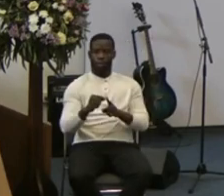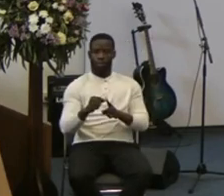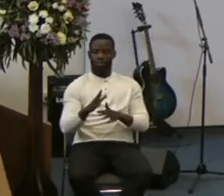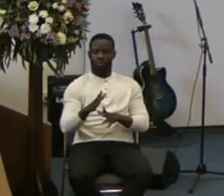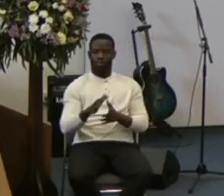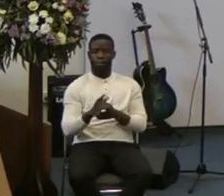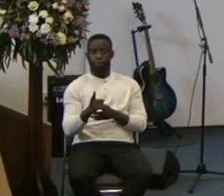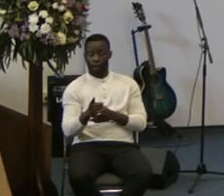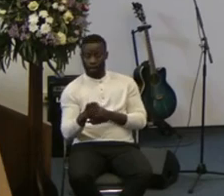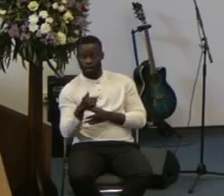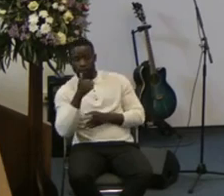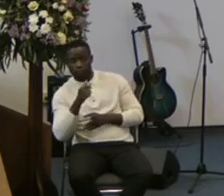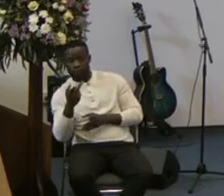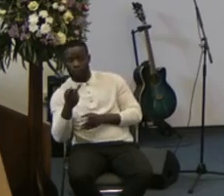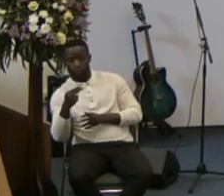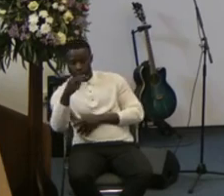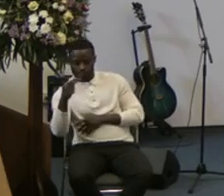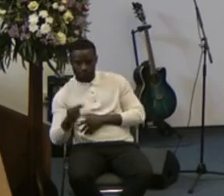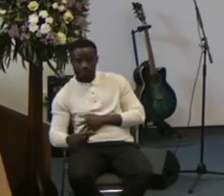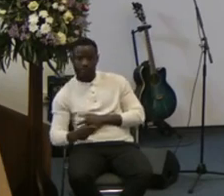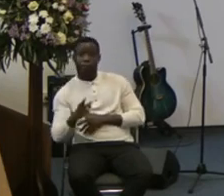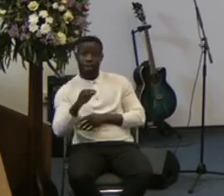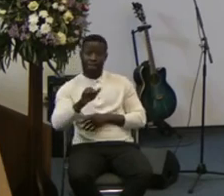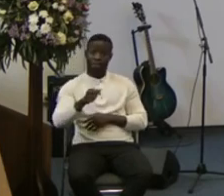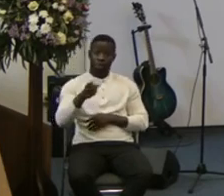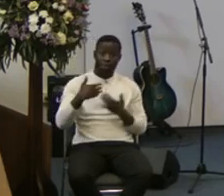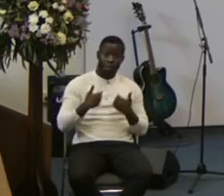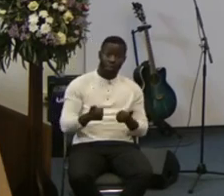are illustrative. But God does heal,